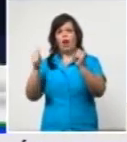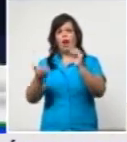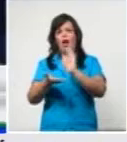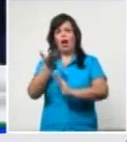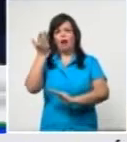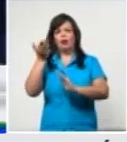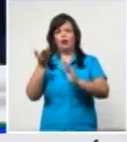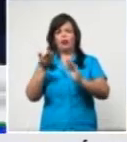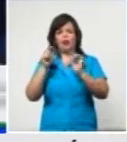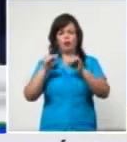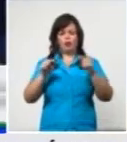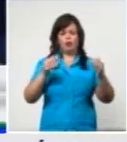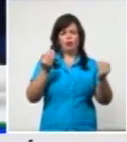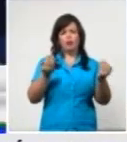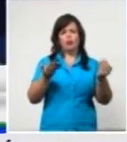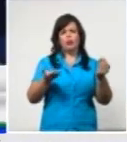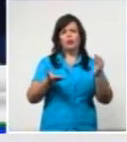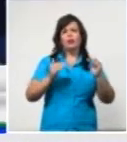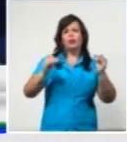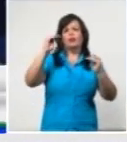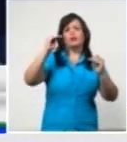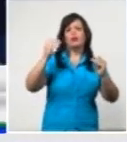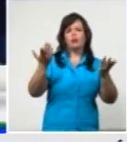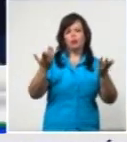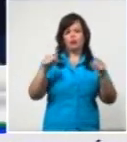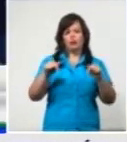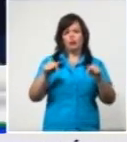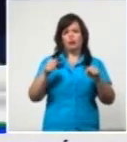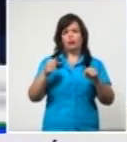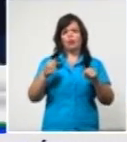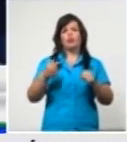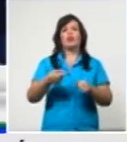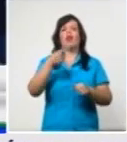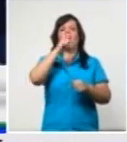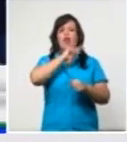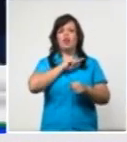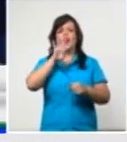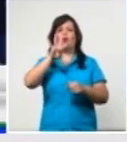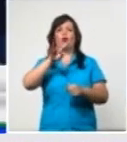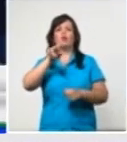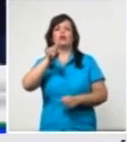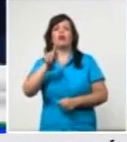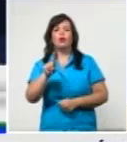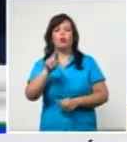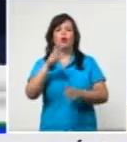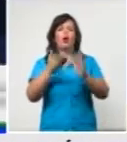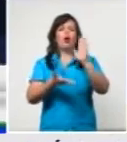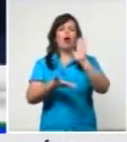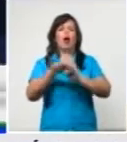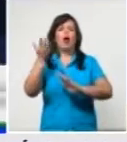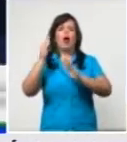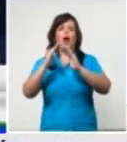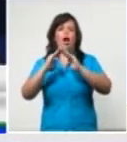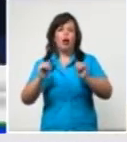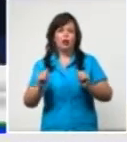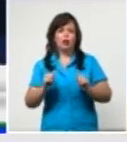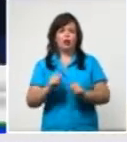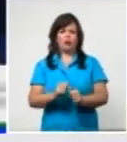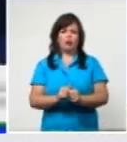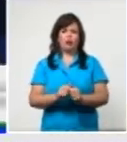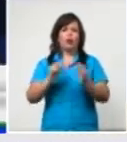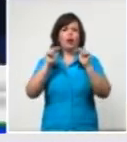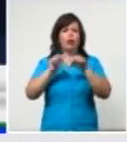40 people released. There were 40 discharges. And this allows us to have a group of indicators that are